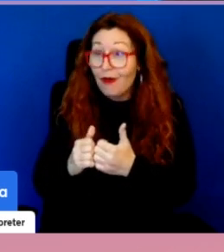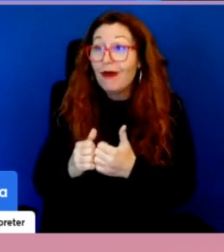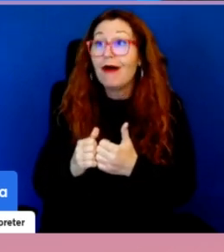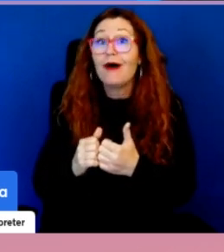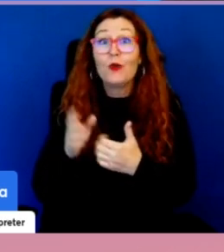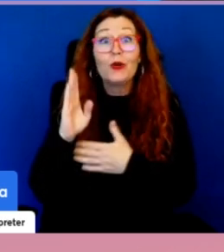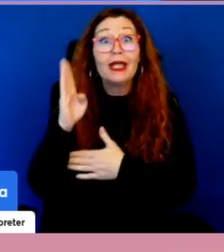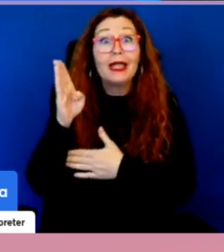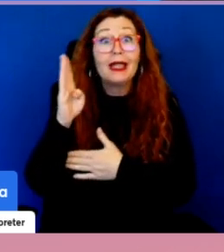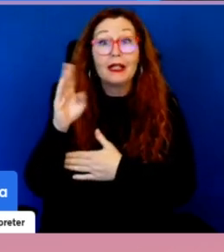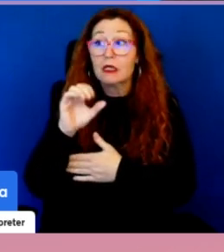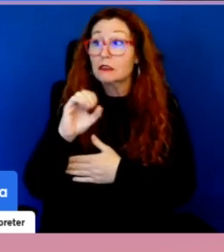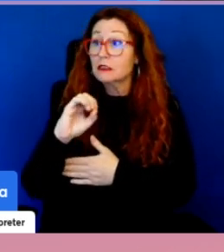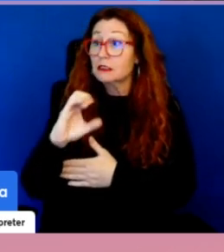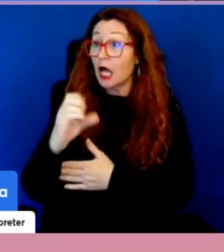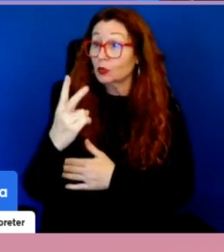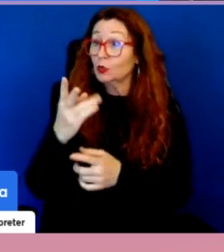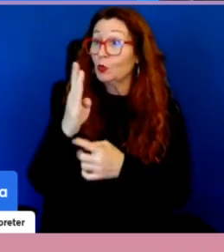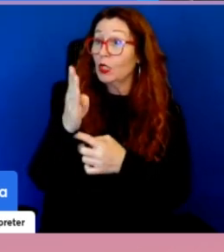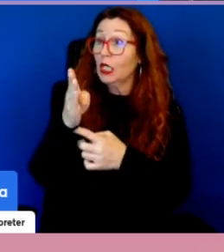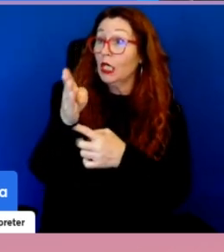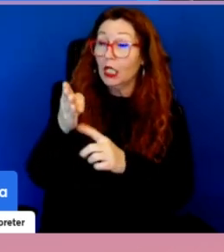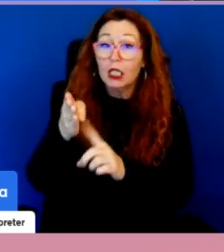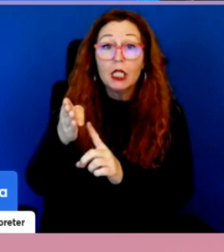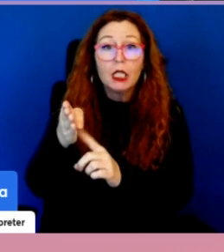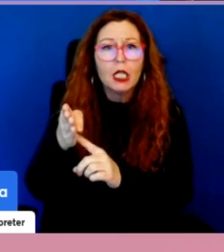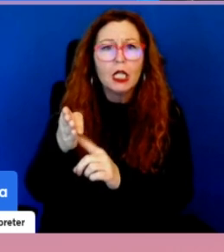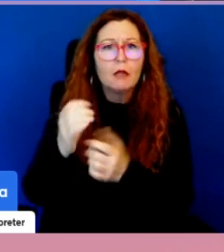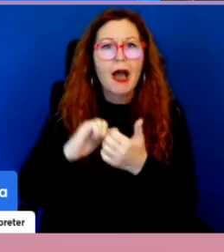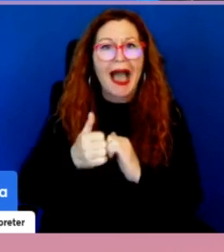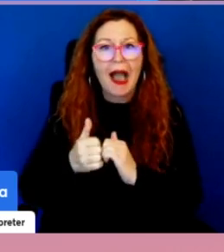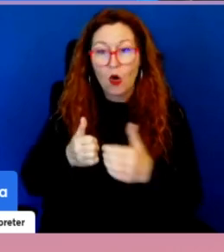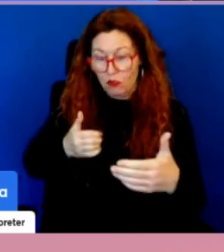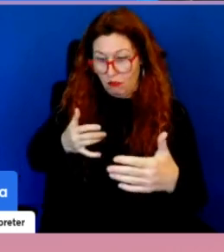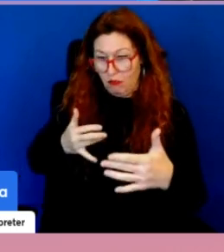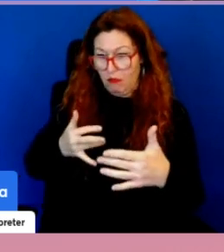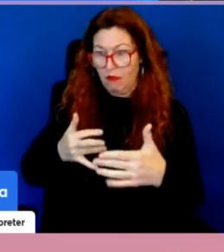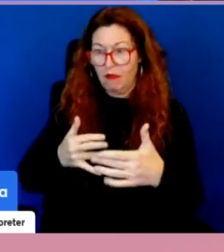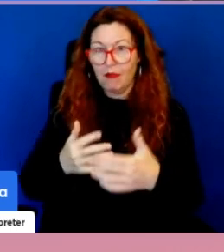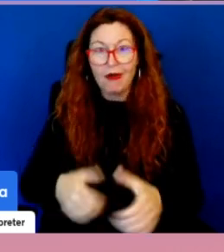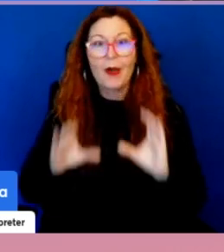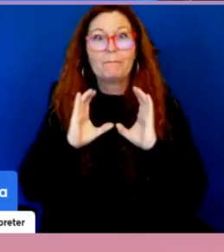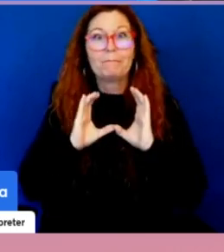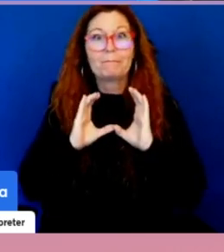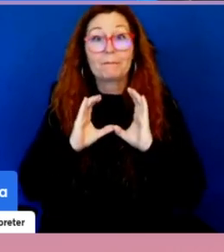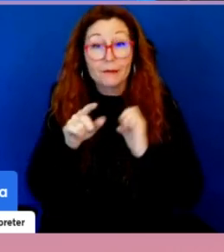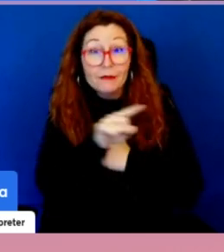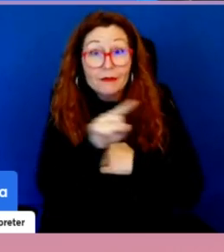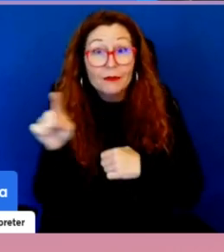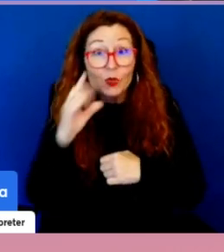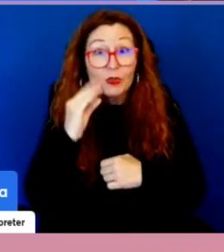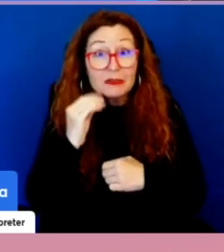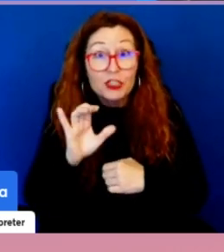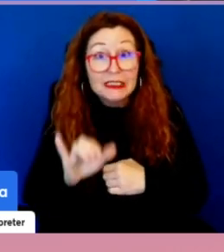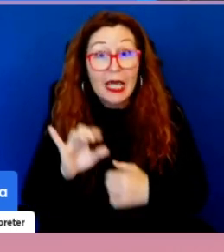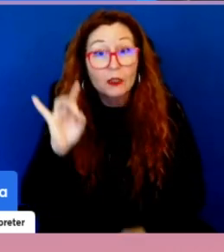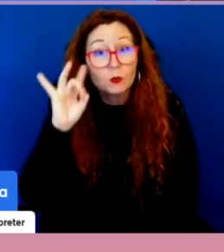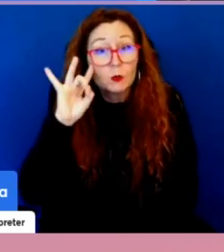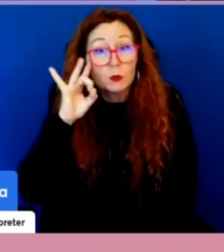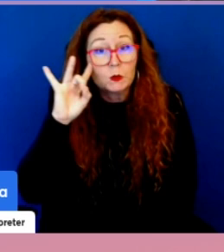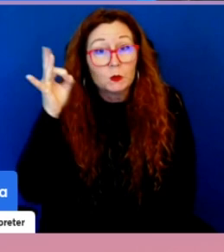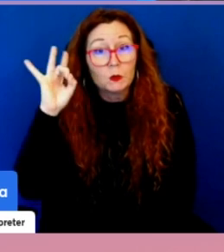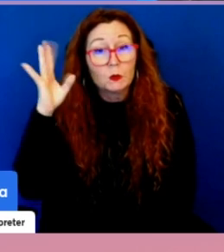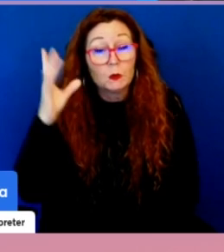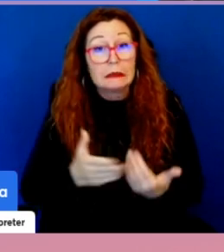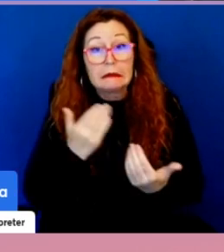but anyone that's been through it knows it's a bit of an audacious task, and it can be painful. And so the